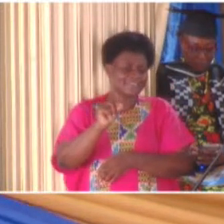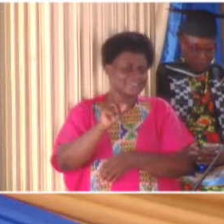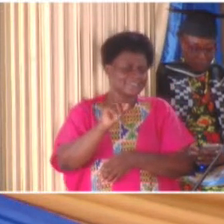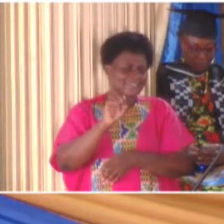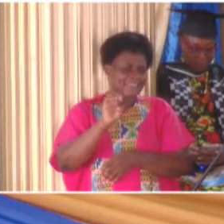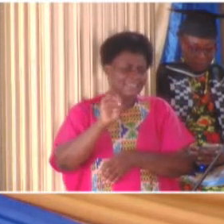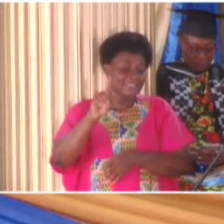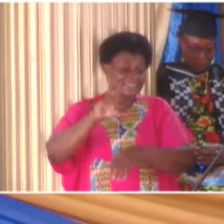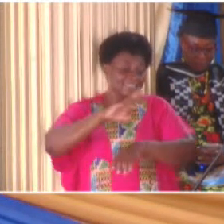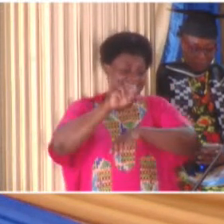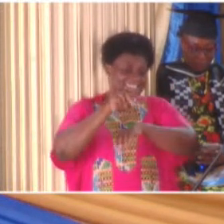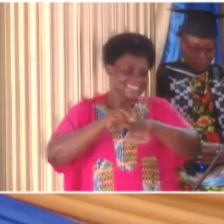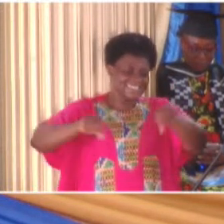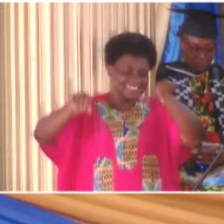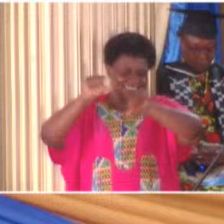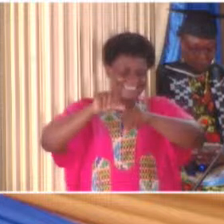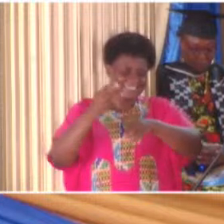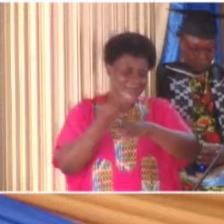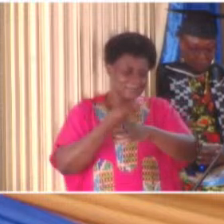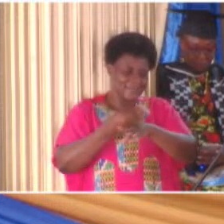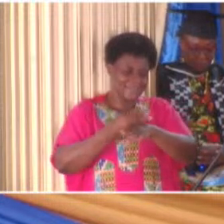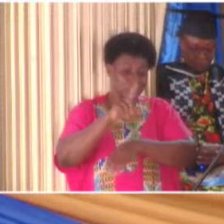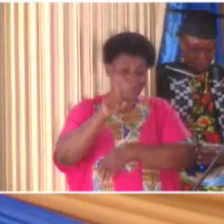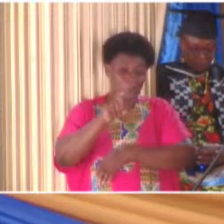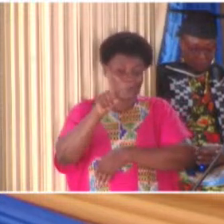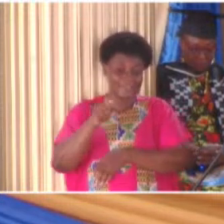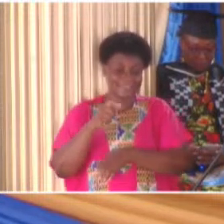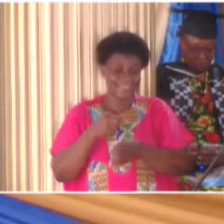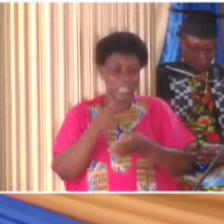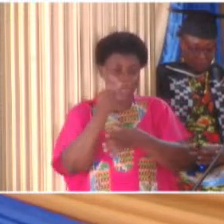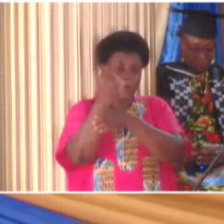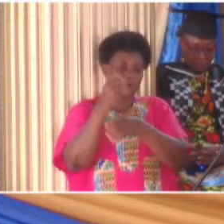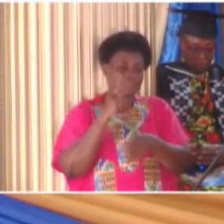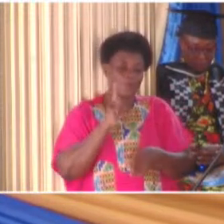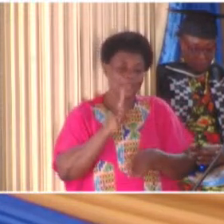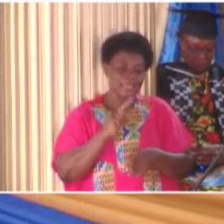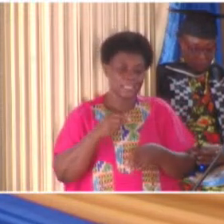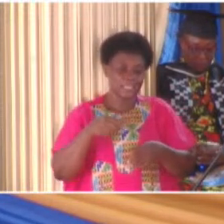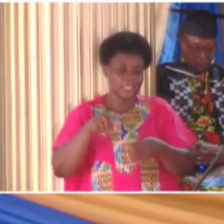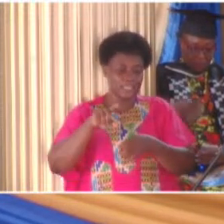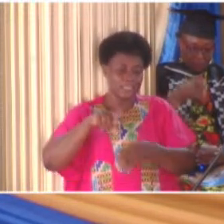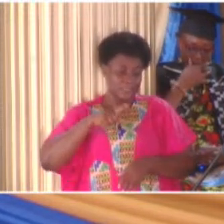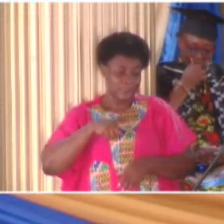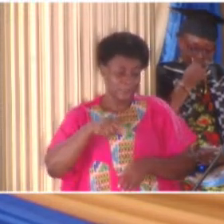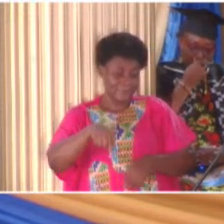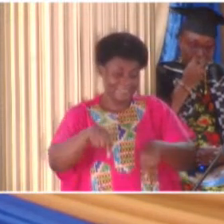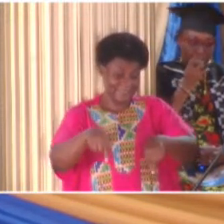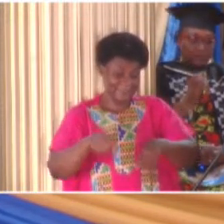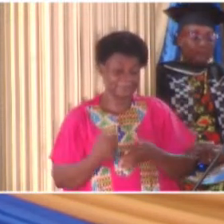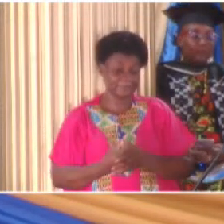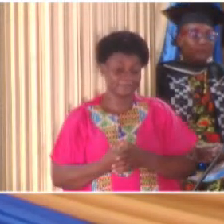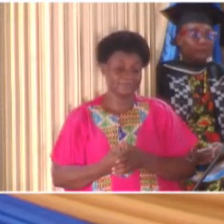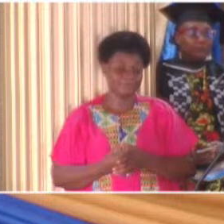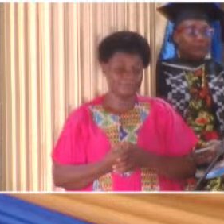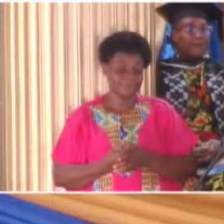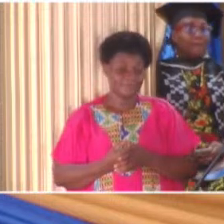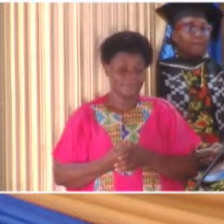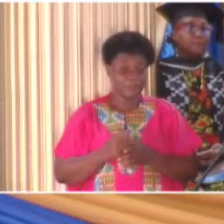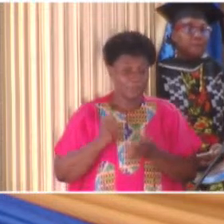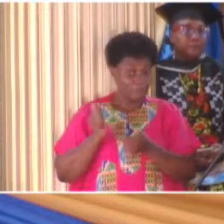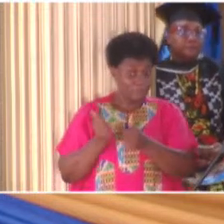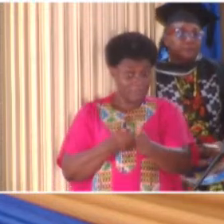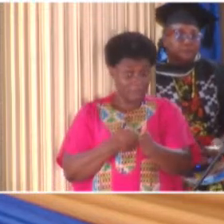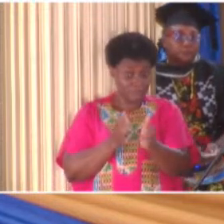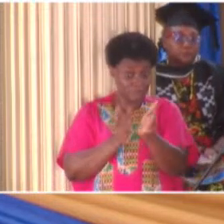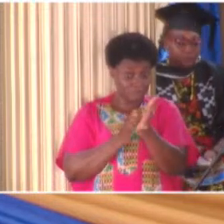National Science and Maths Quiz held at Legon campus. Al Wasiu's academic pursuits have been